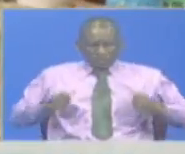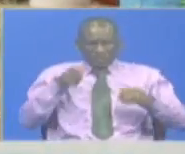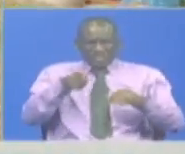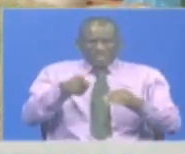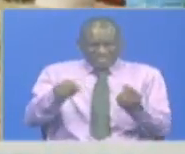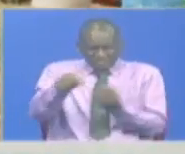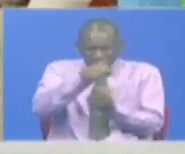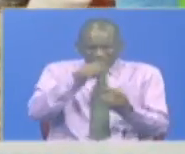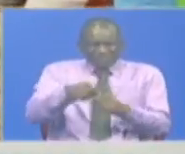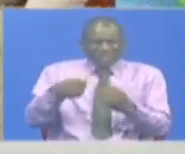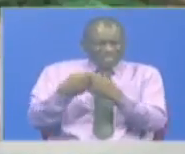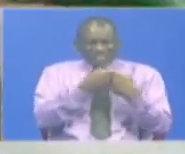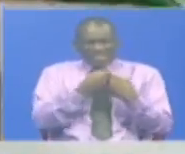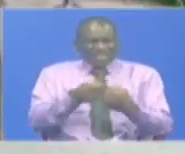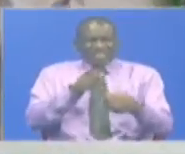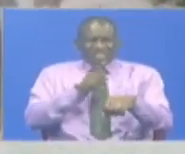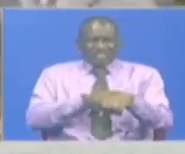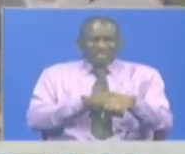particularly difficult season.